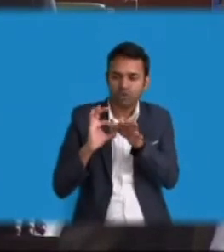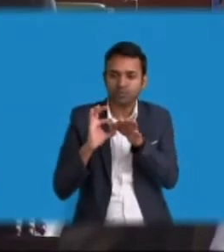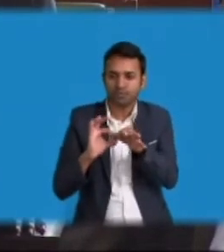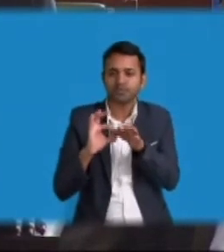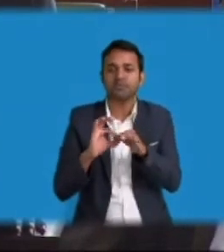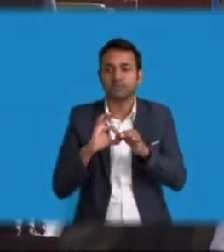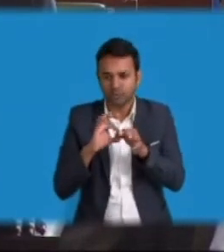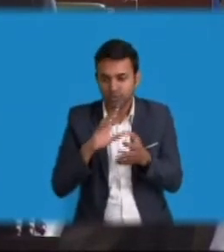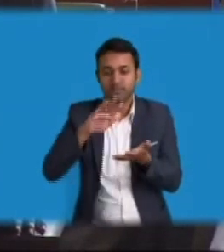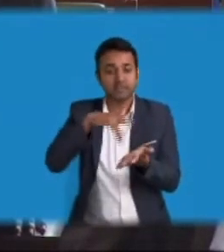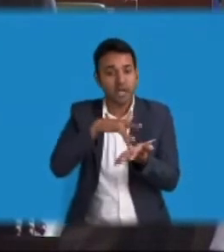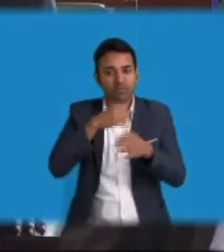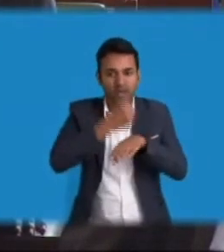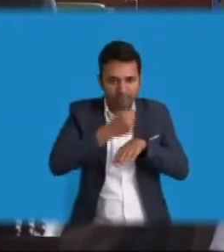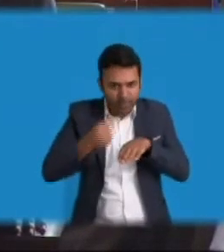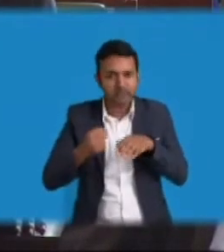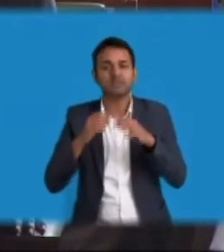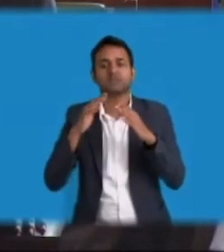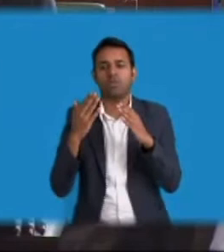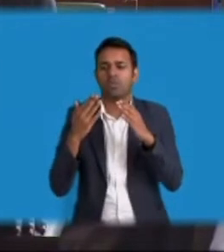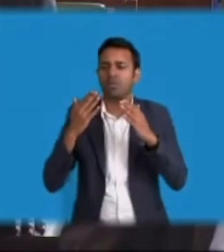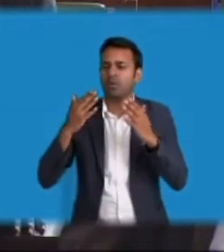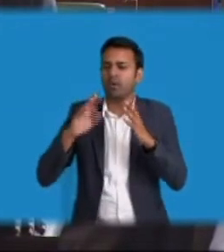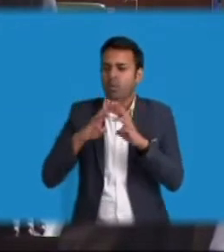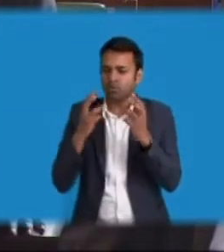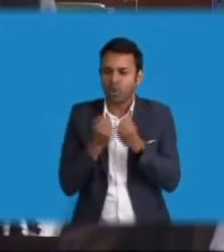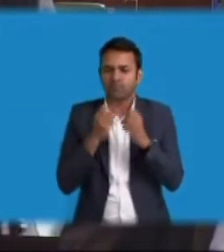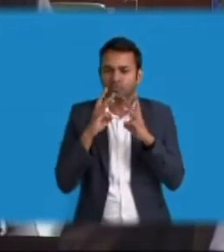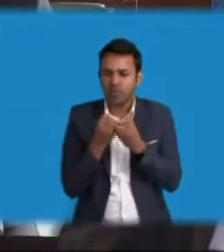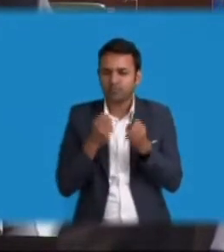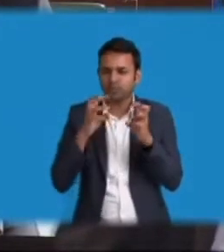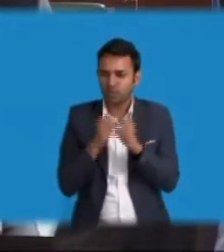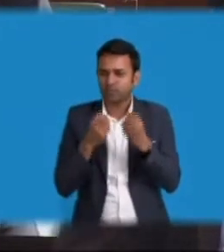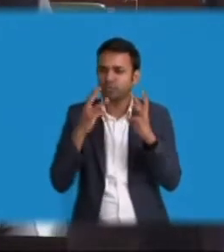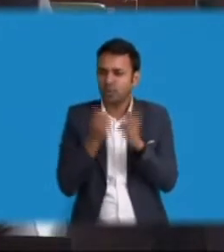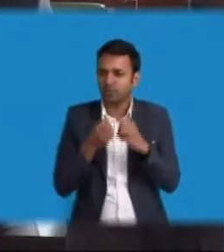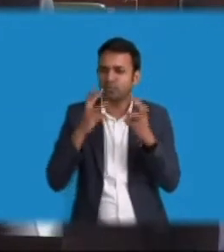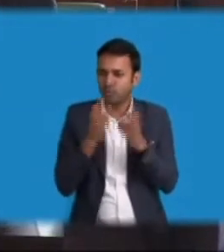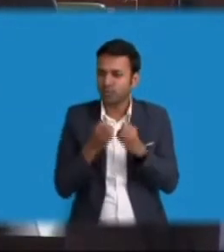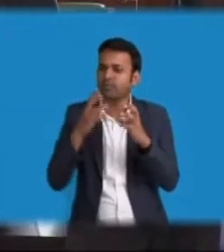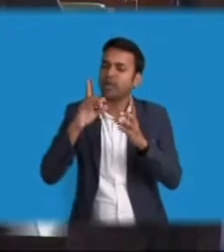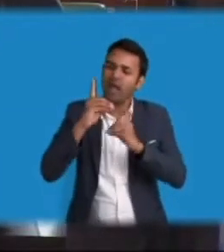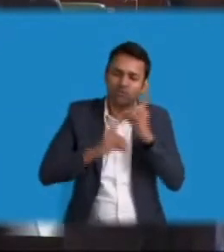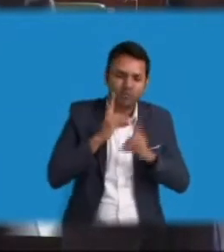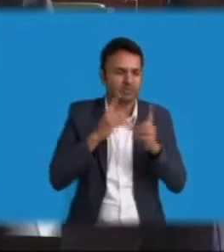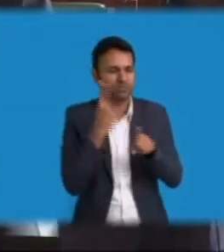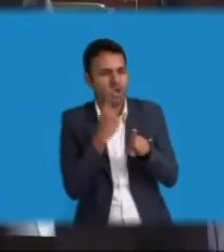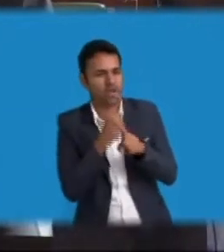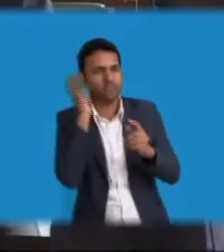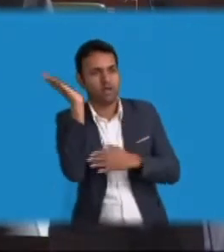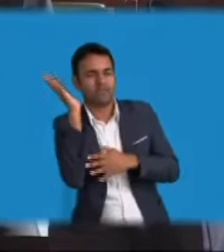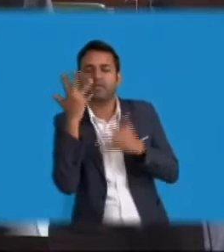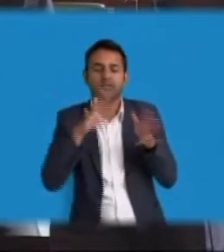councils. Instead of workshops and endless planning seminars, we have development of amenities, facilities,